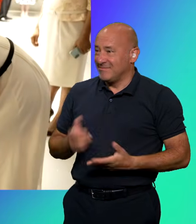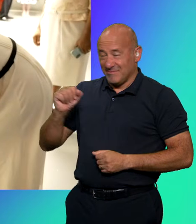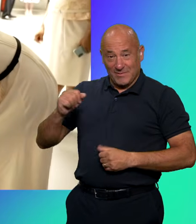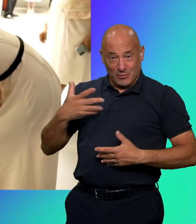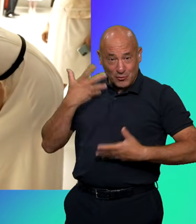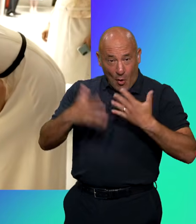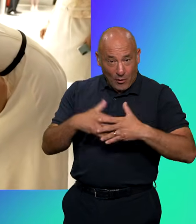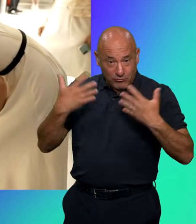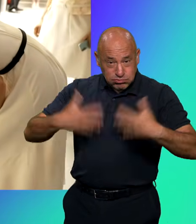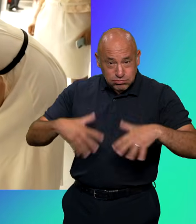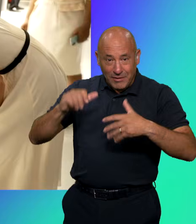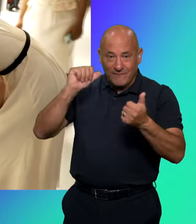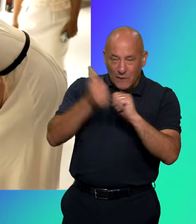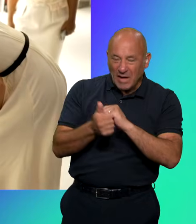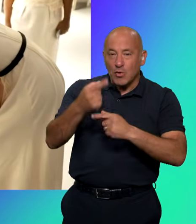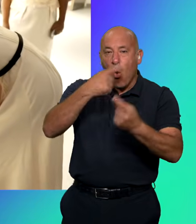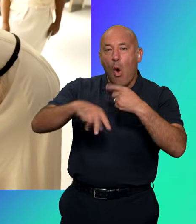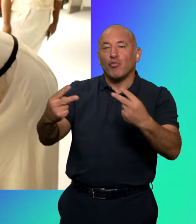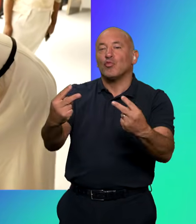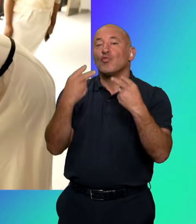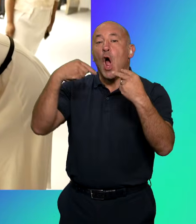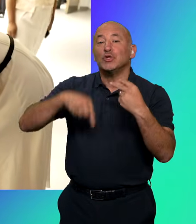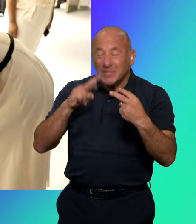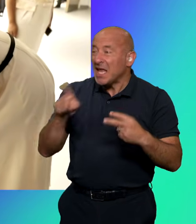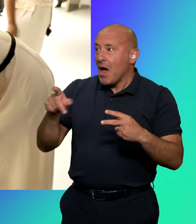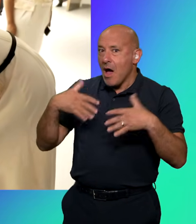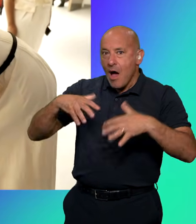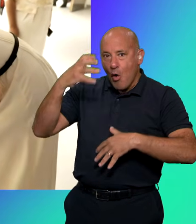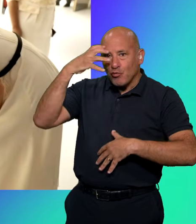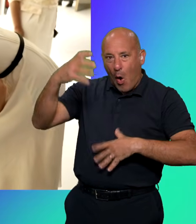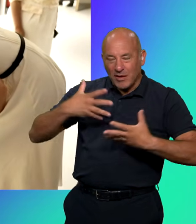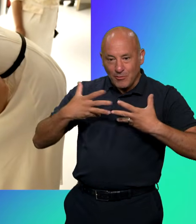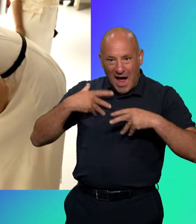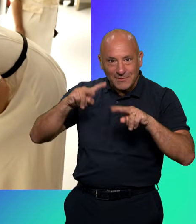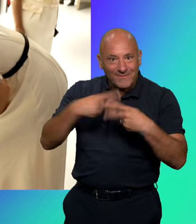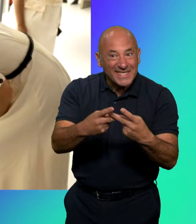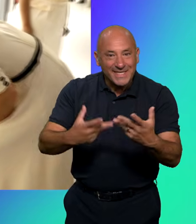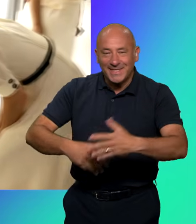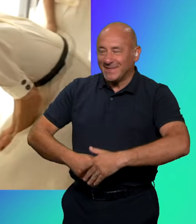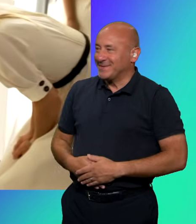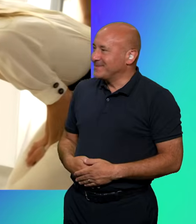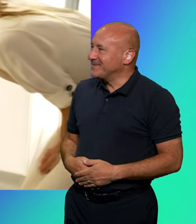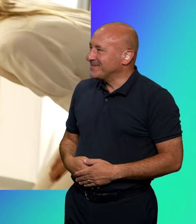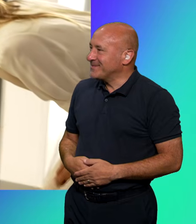amazing story, his friend and everyone watching Newsround can see that very special royal surprise.